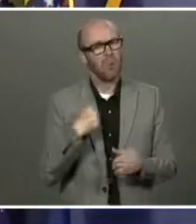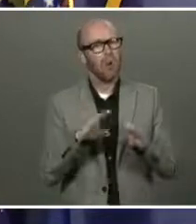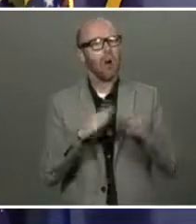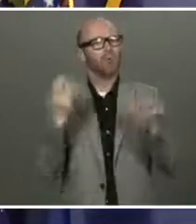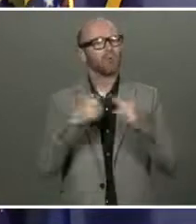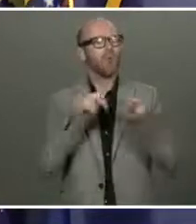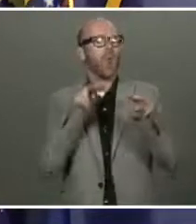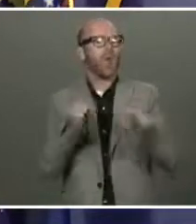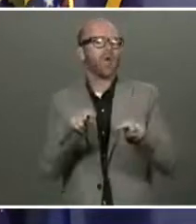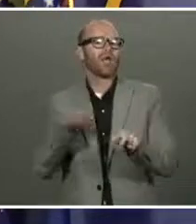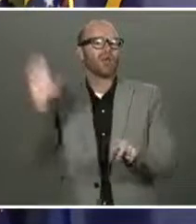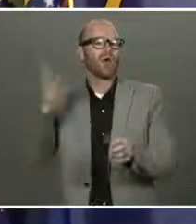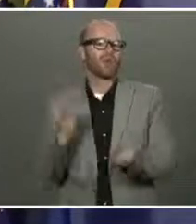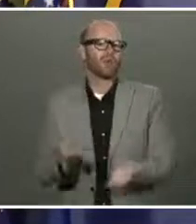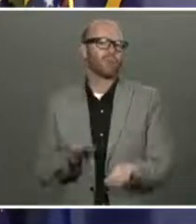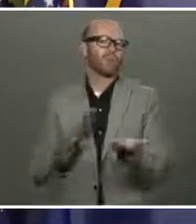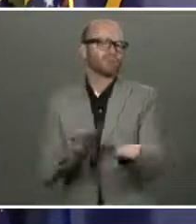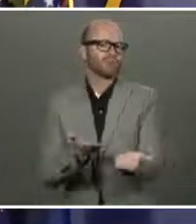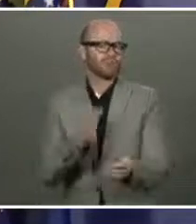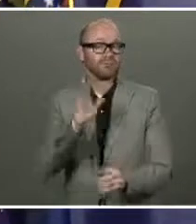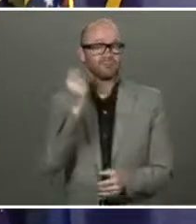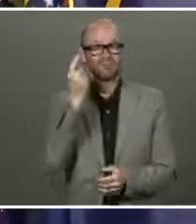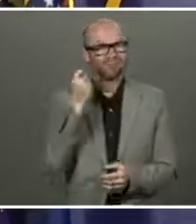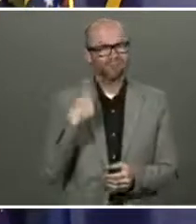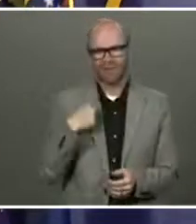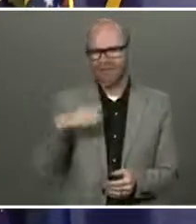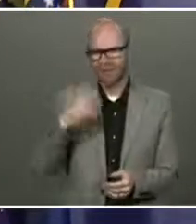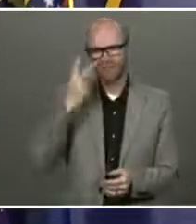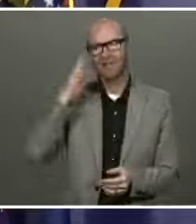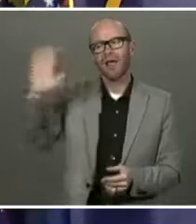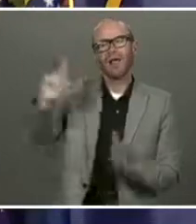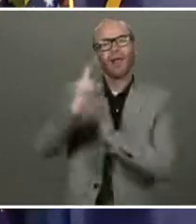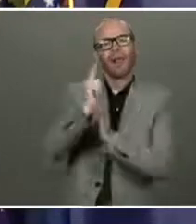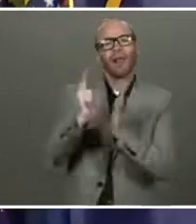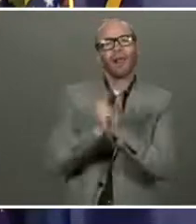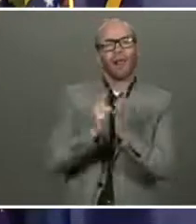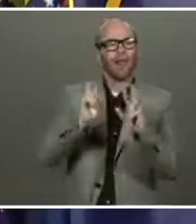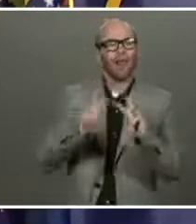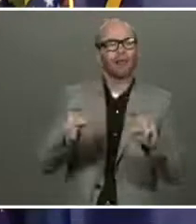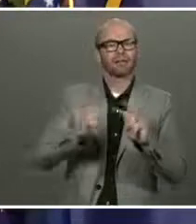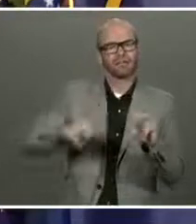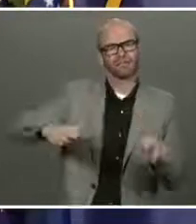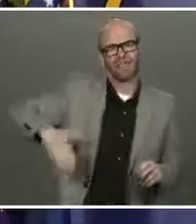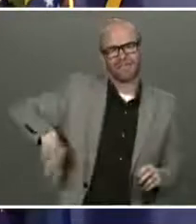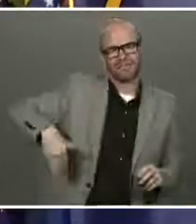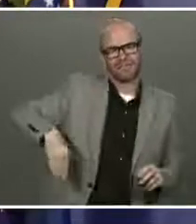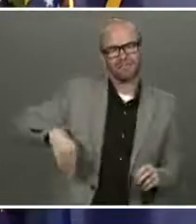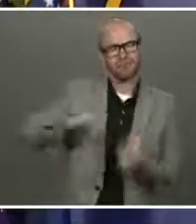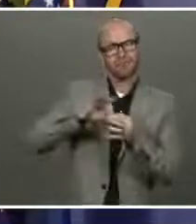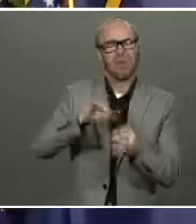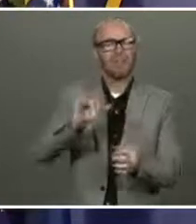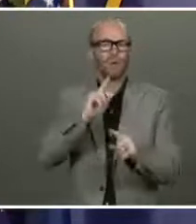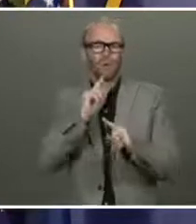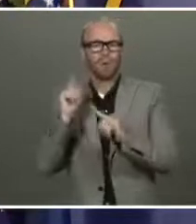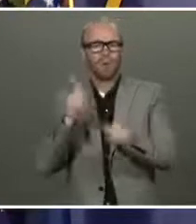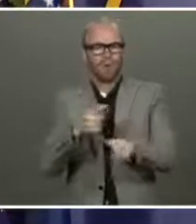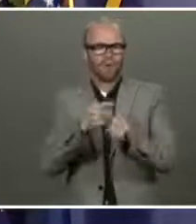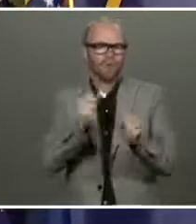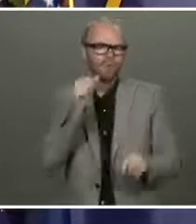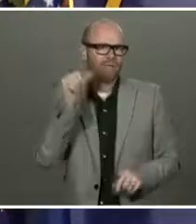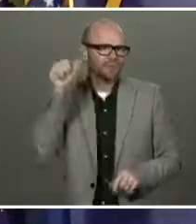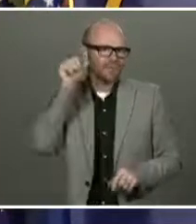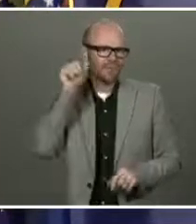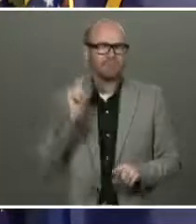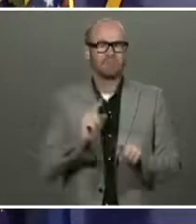at it. Now, I have not seen the legal analysis around that report that came out yesterday